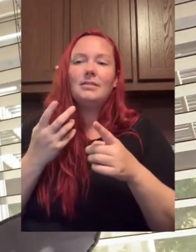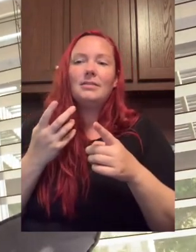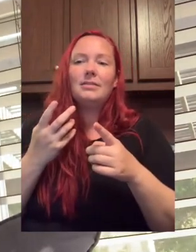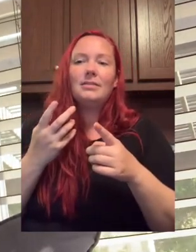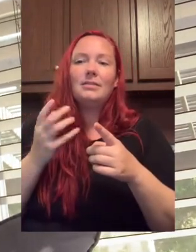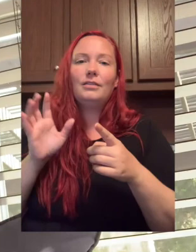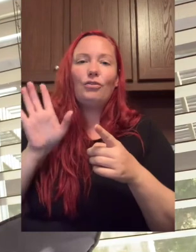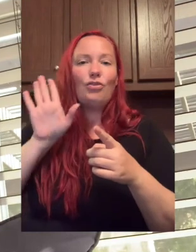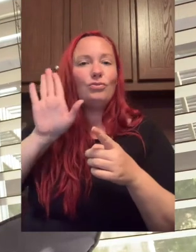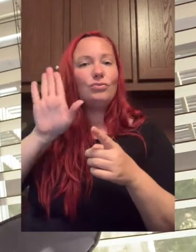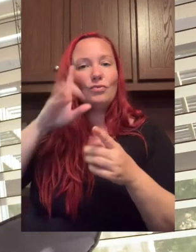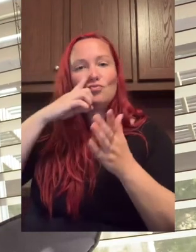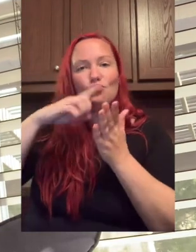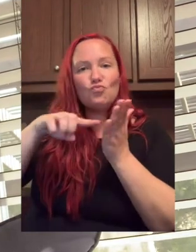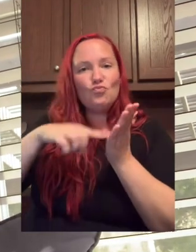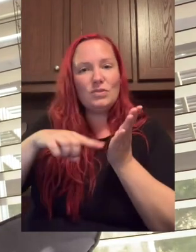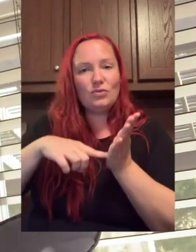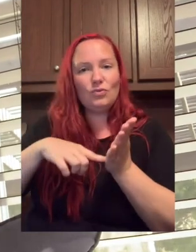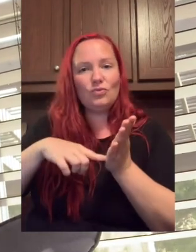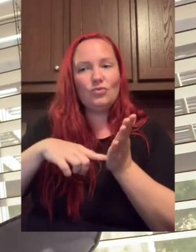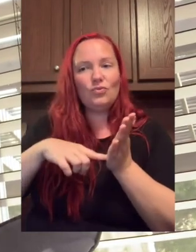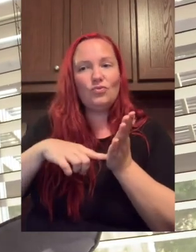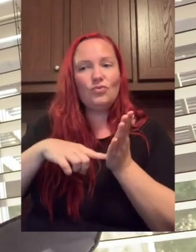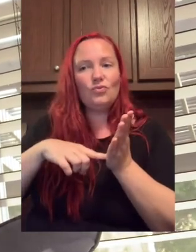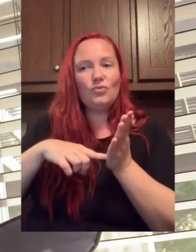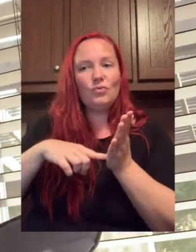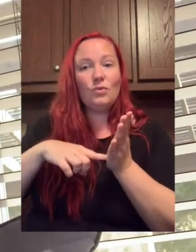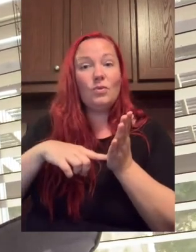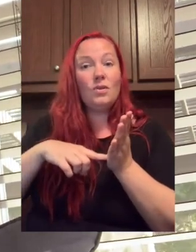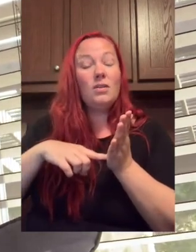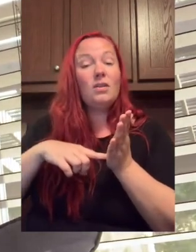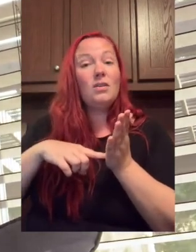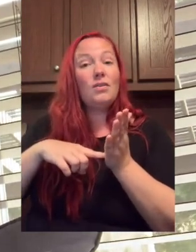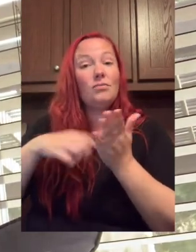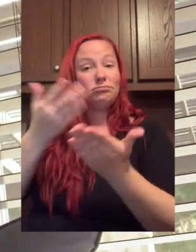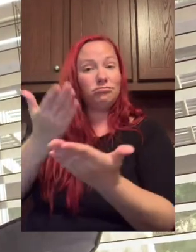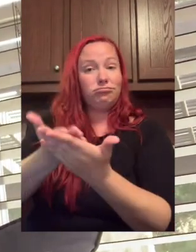plenary talk, and I don't even remember what the talk was about, but